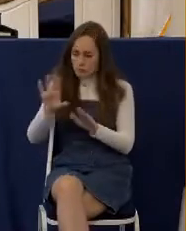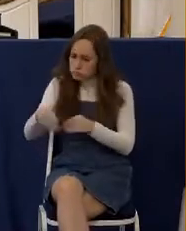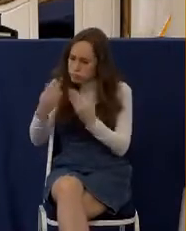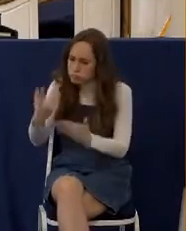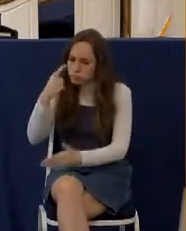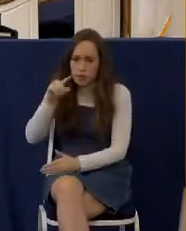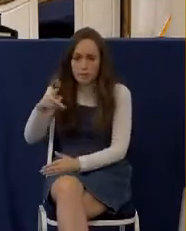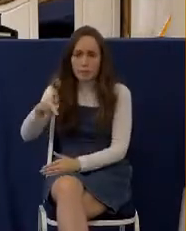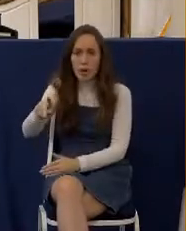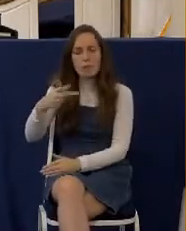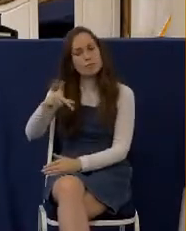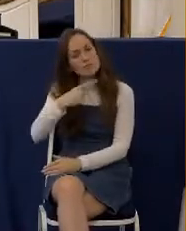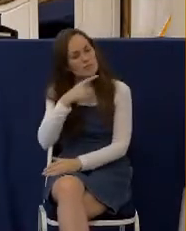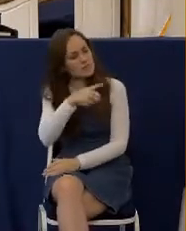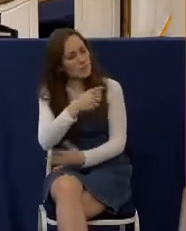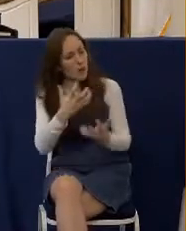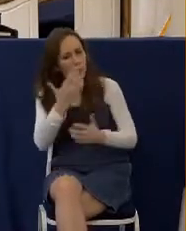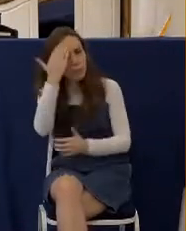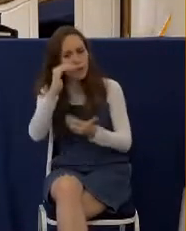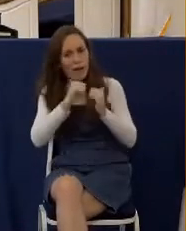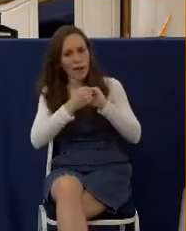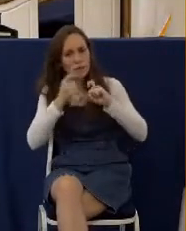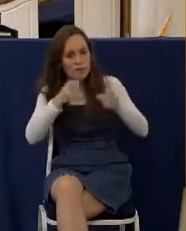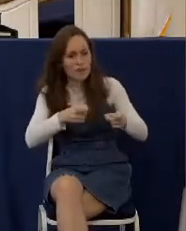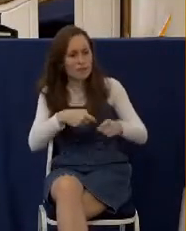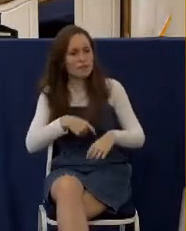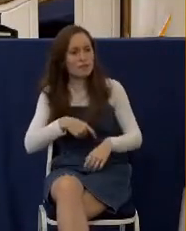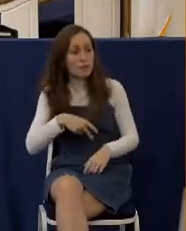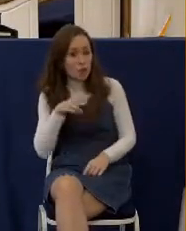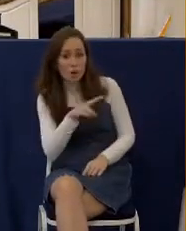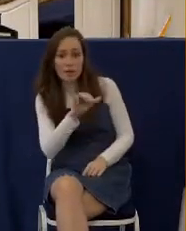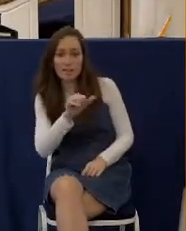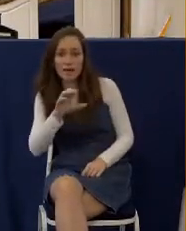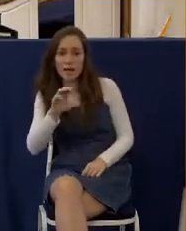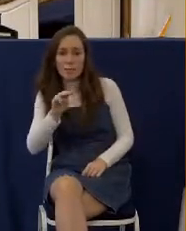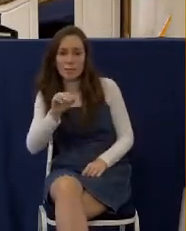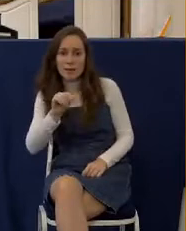how to give, go look at the churches in Macedonia. Look at